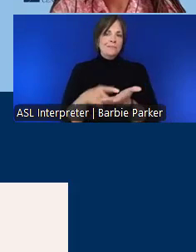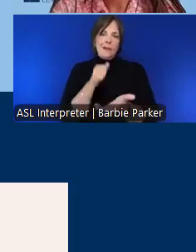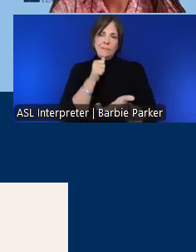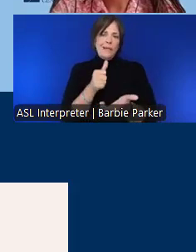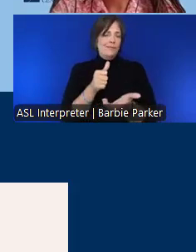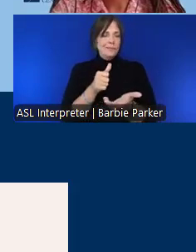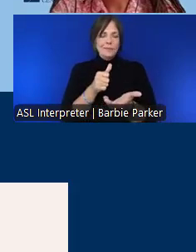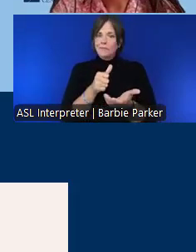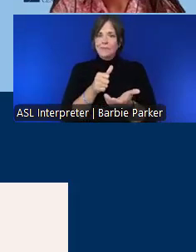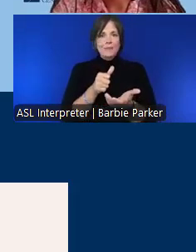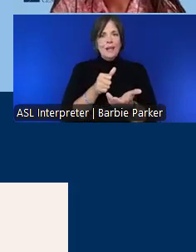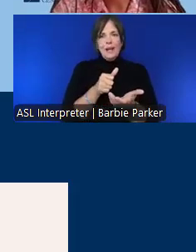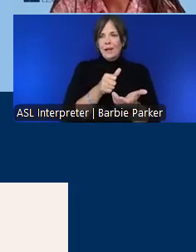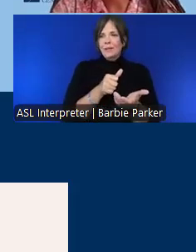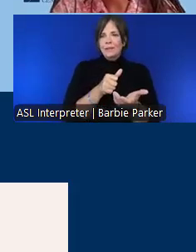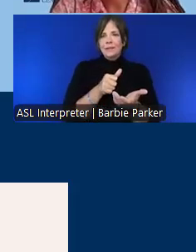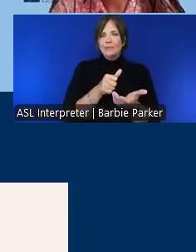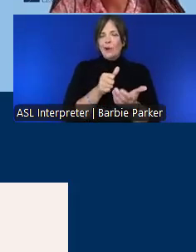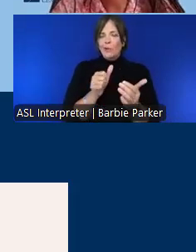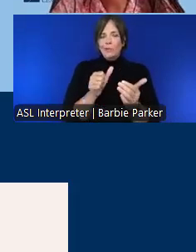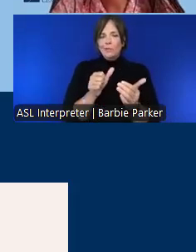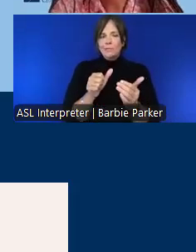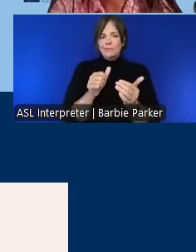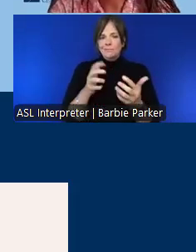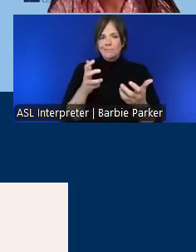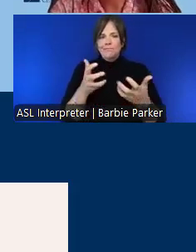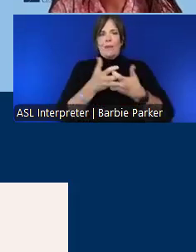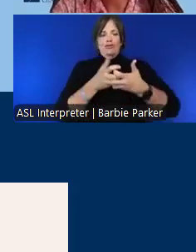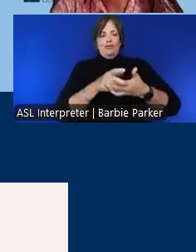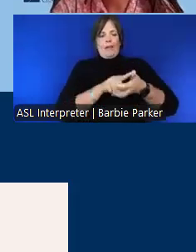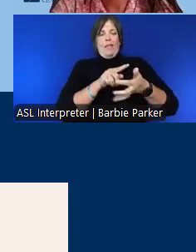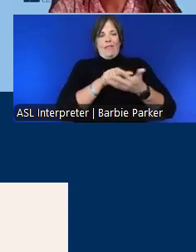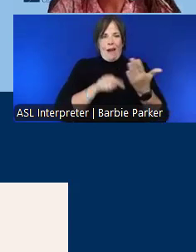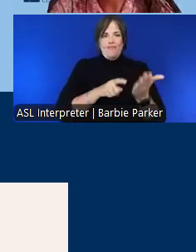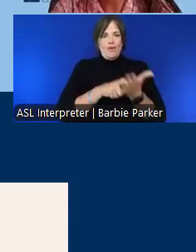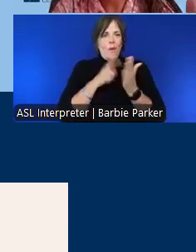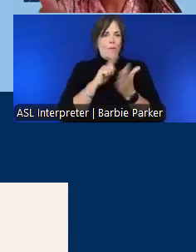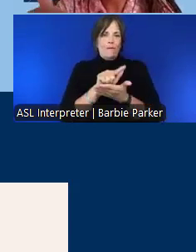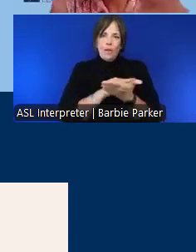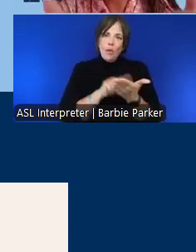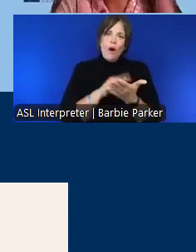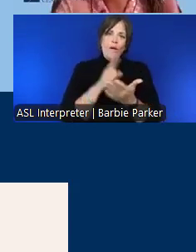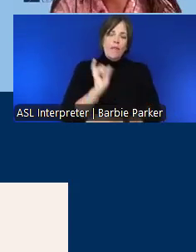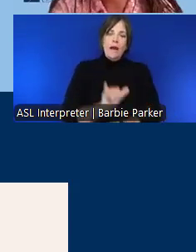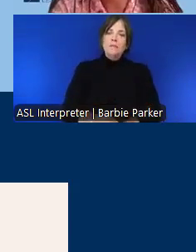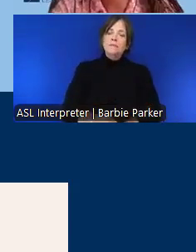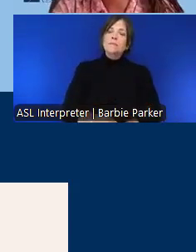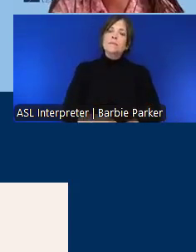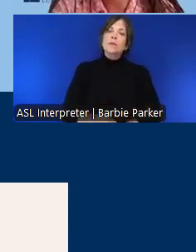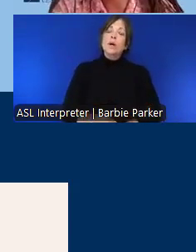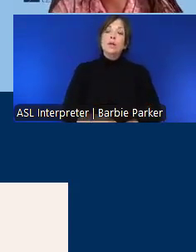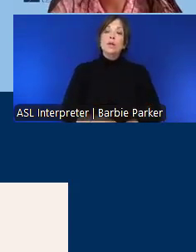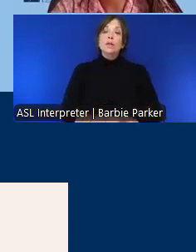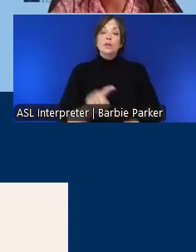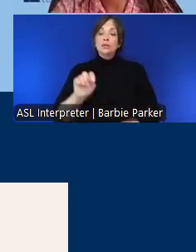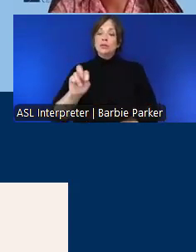shelter. So that's why, you know, I'm grateful when there is that trafficking, the intersection of trafficking and forced